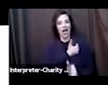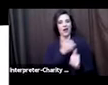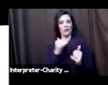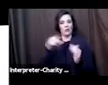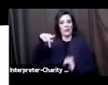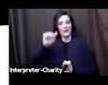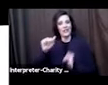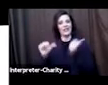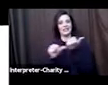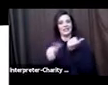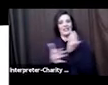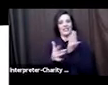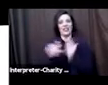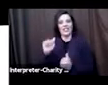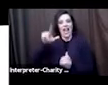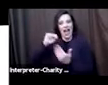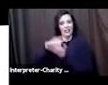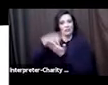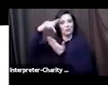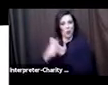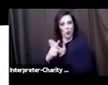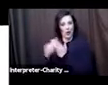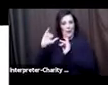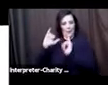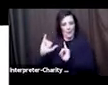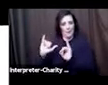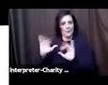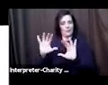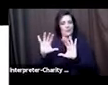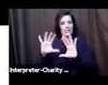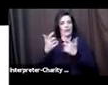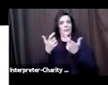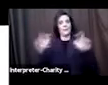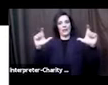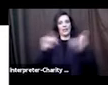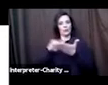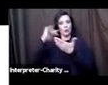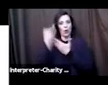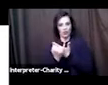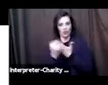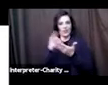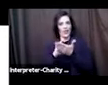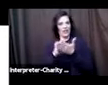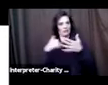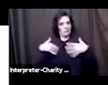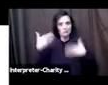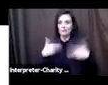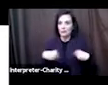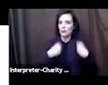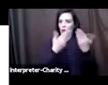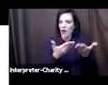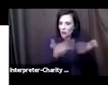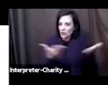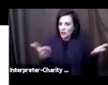program. So that's kind of the big project that we have, is doing this work. We do